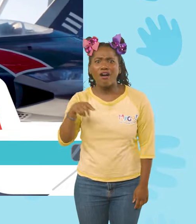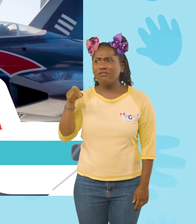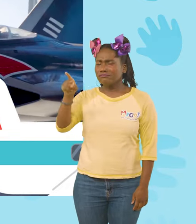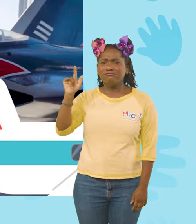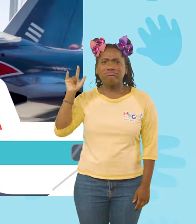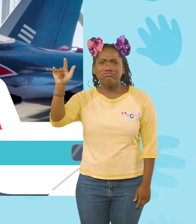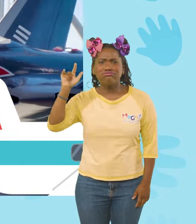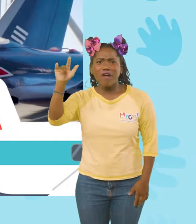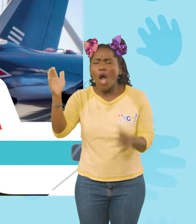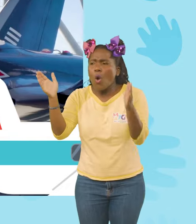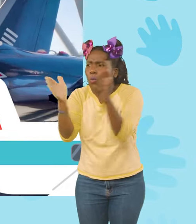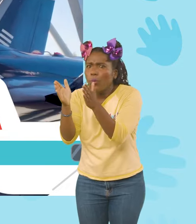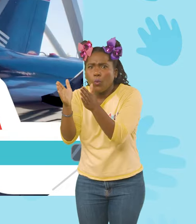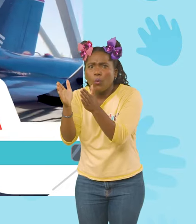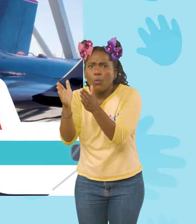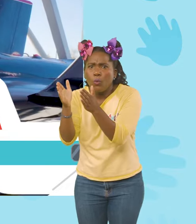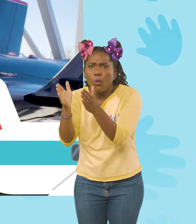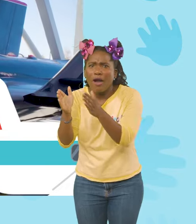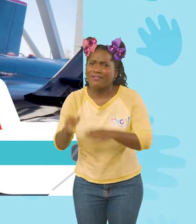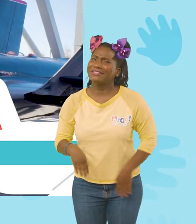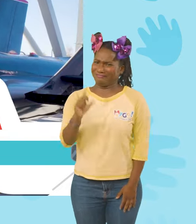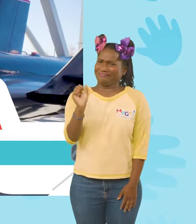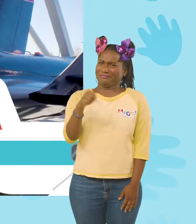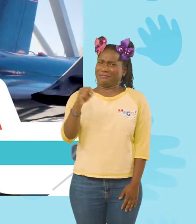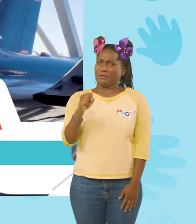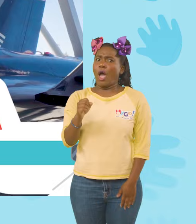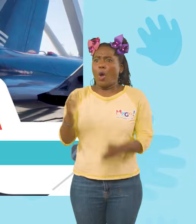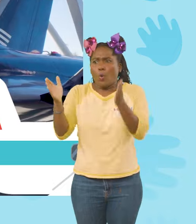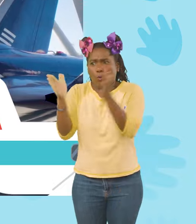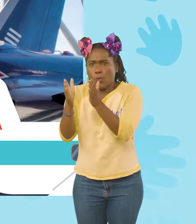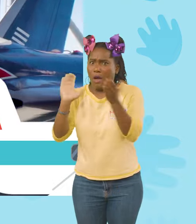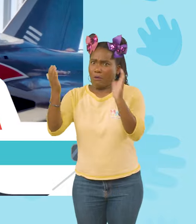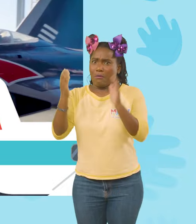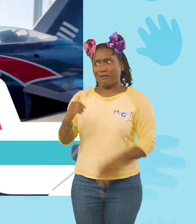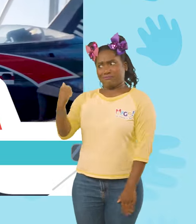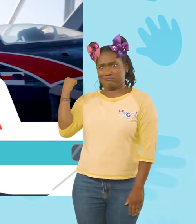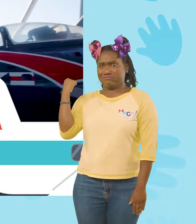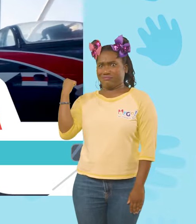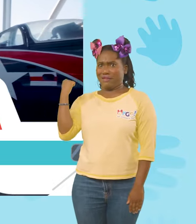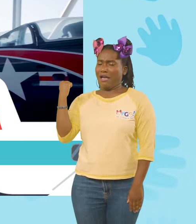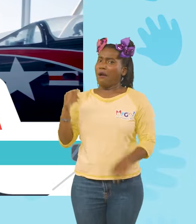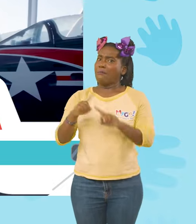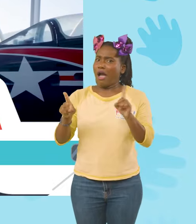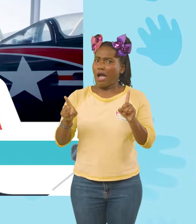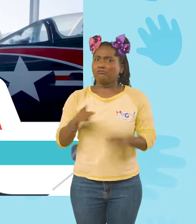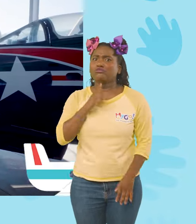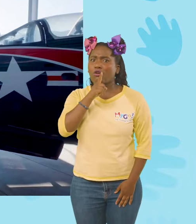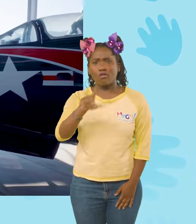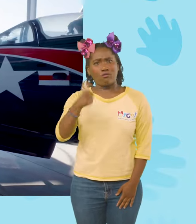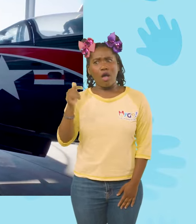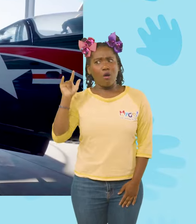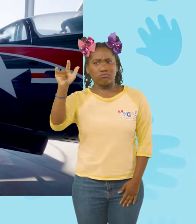Whoa! Yeah, this plane is small. Well, it's smaller compared to that plane, but I'm sure there's